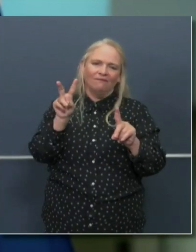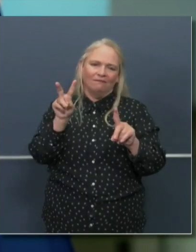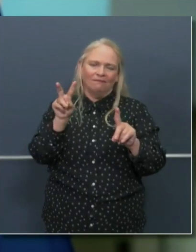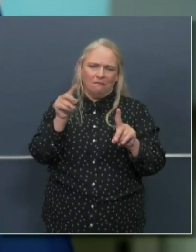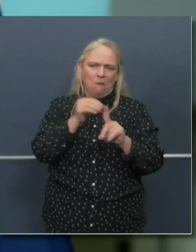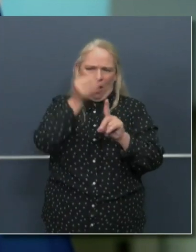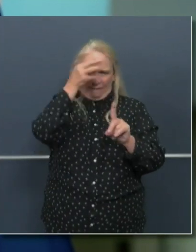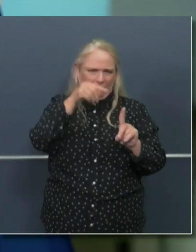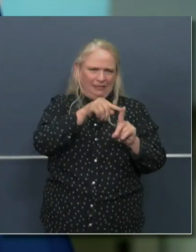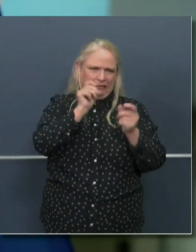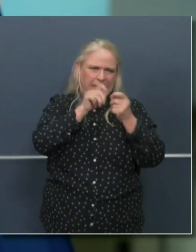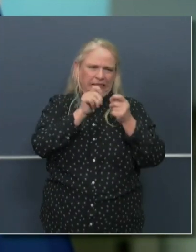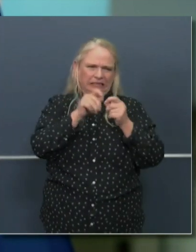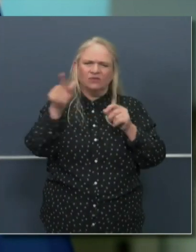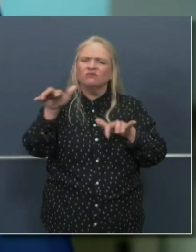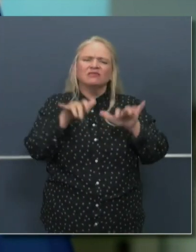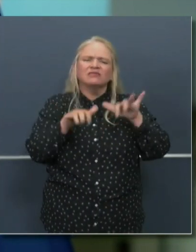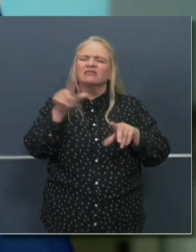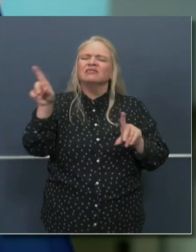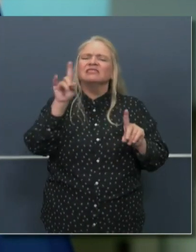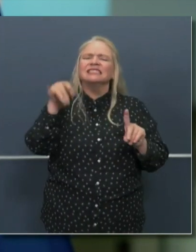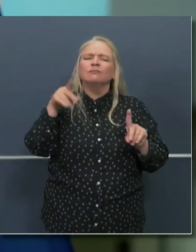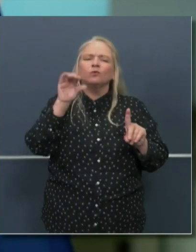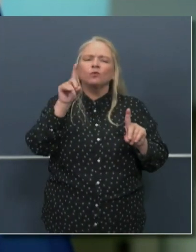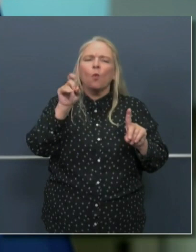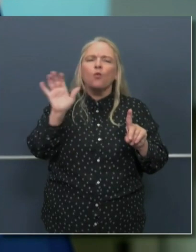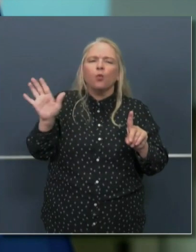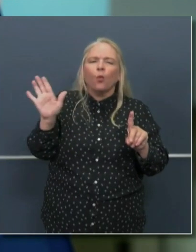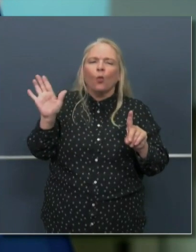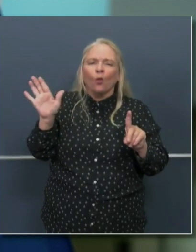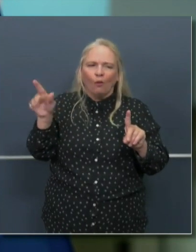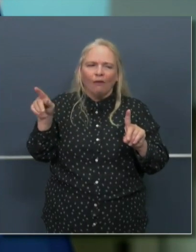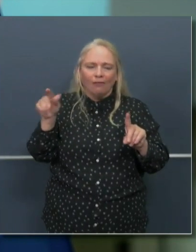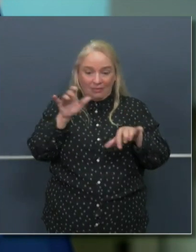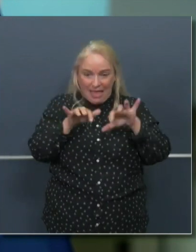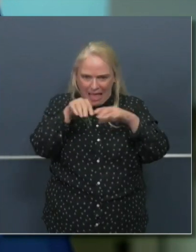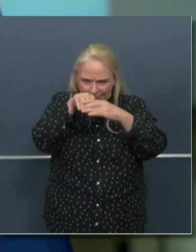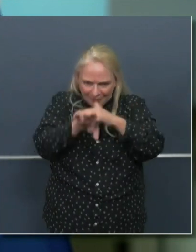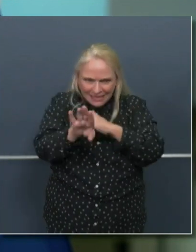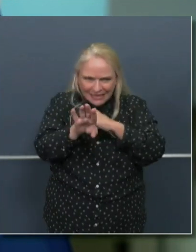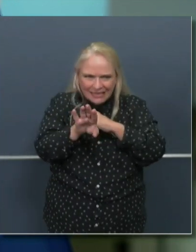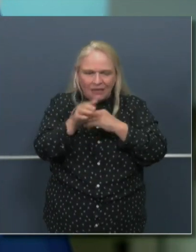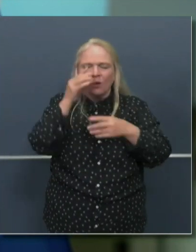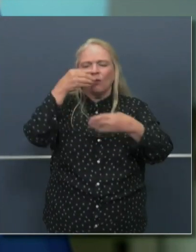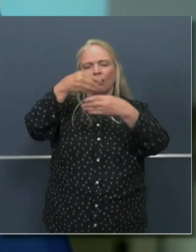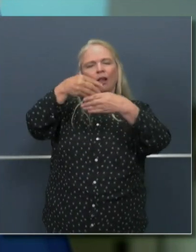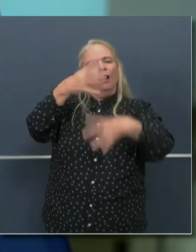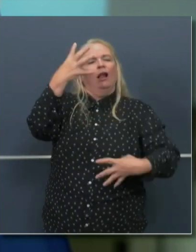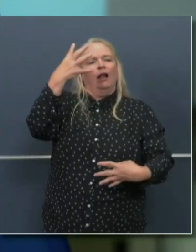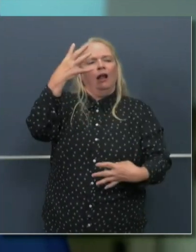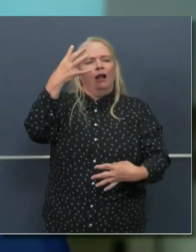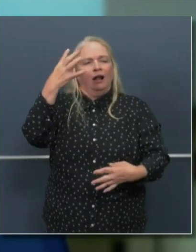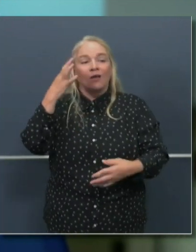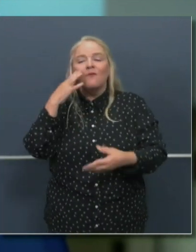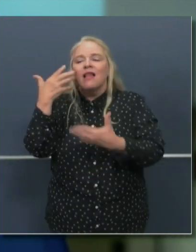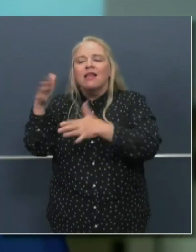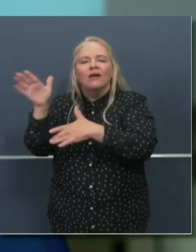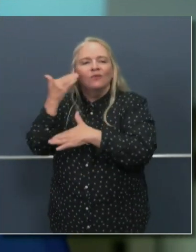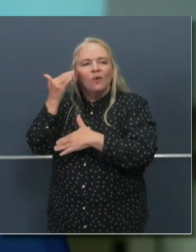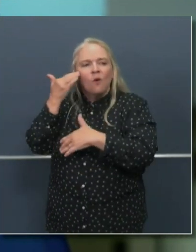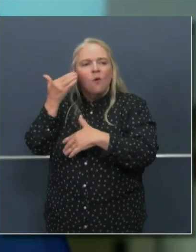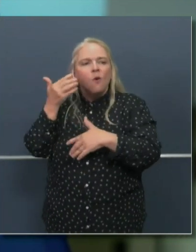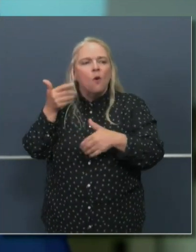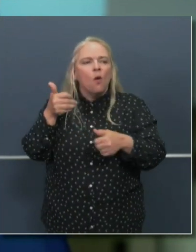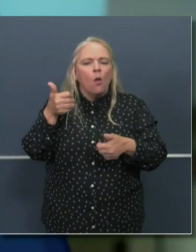covid19.ca.gov. You can type in your zip code, and we will provide information about the availability of testing sites that